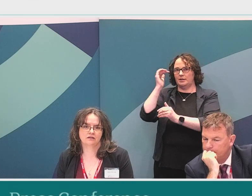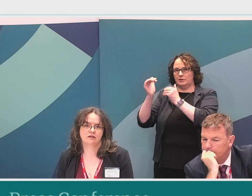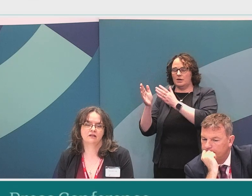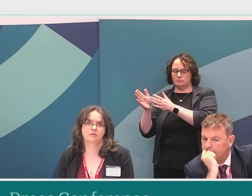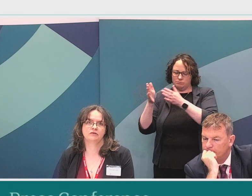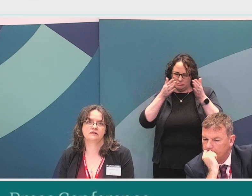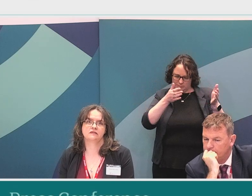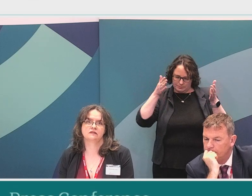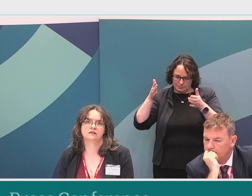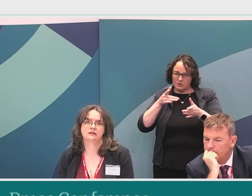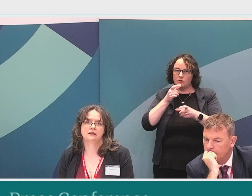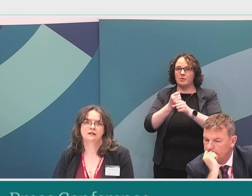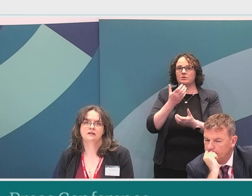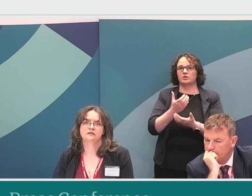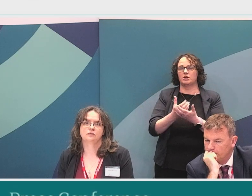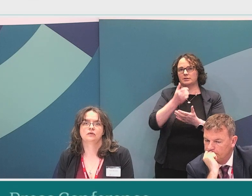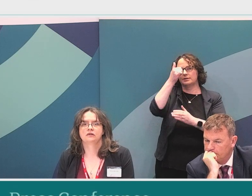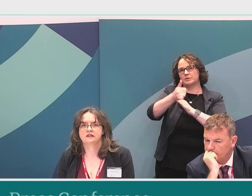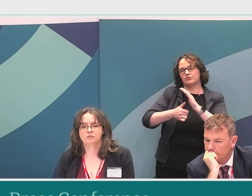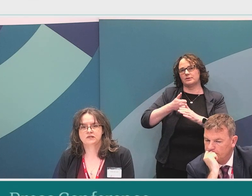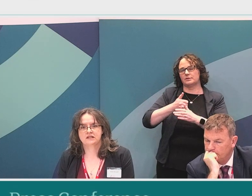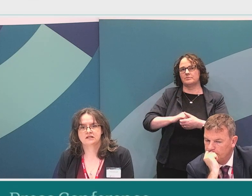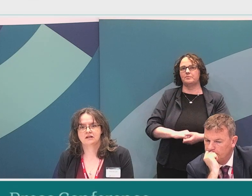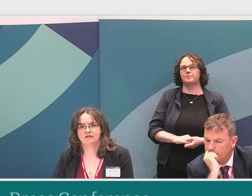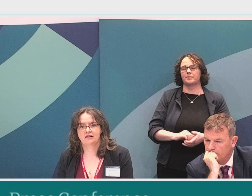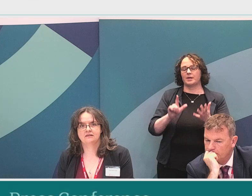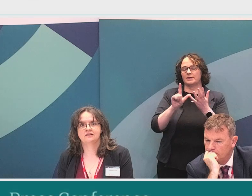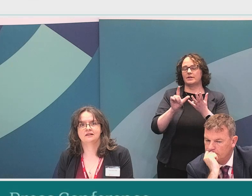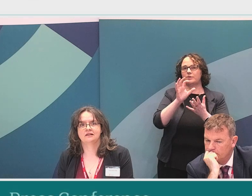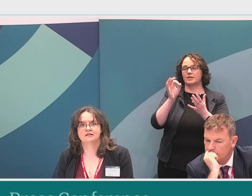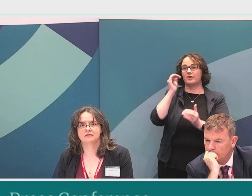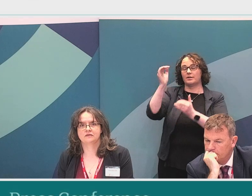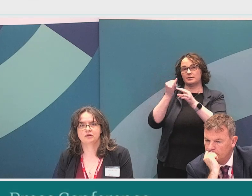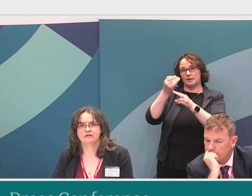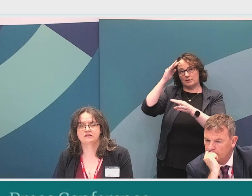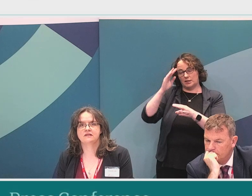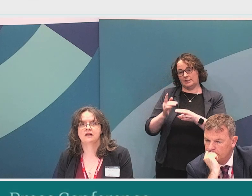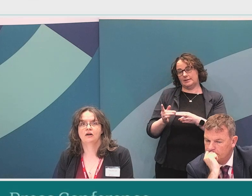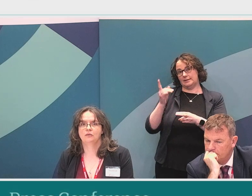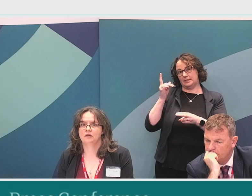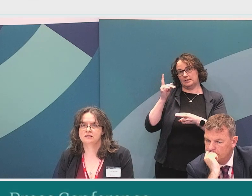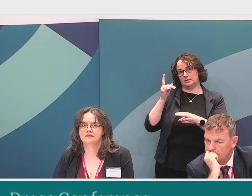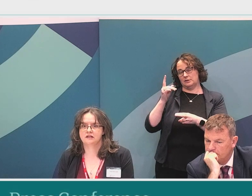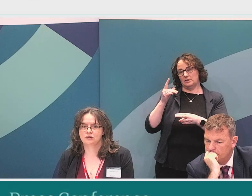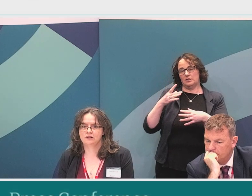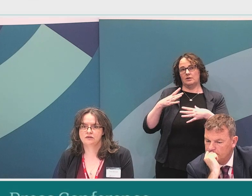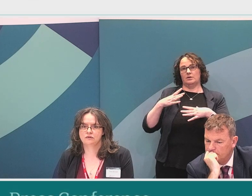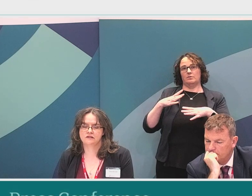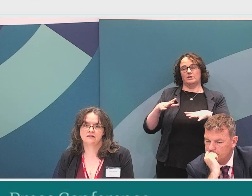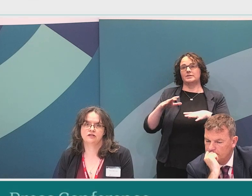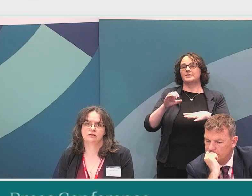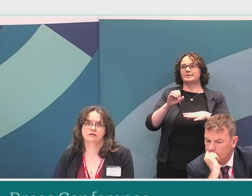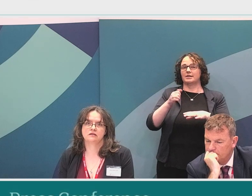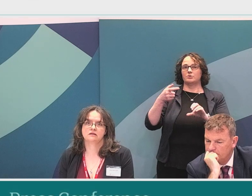child experiences. So 7% of adults in Ireland have experienced unwanted sexual intercourse